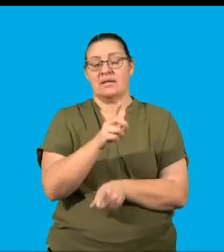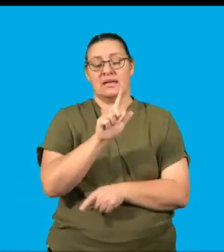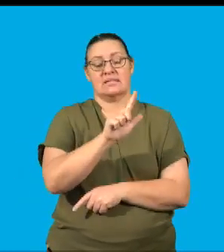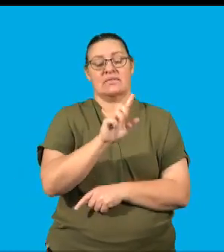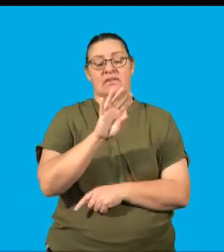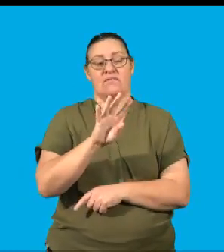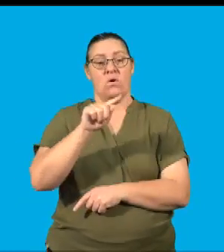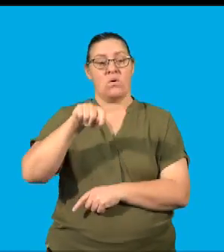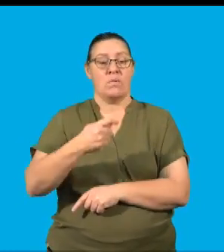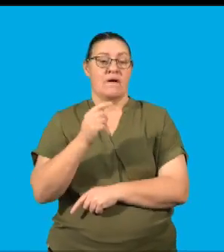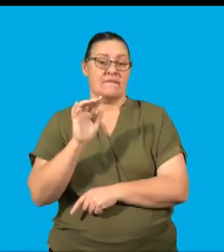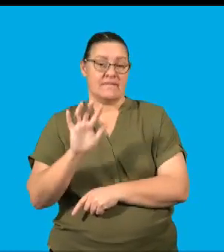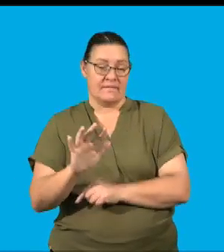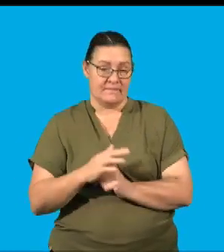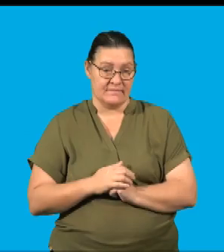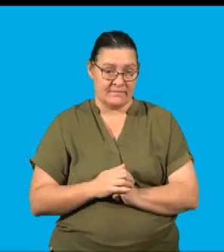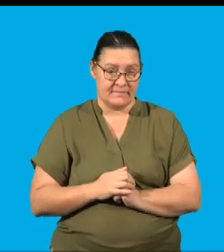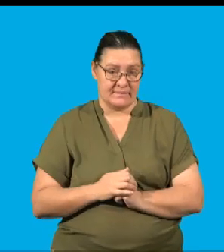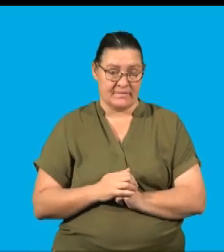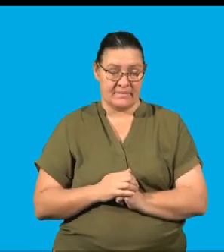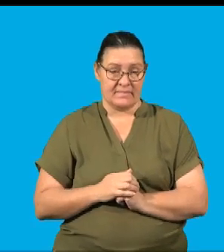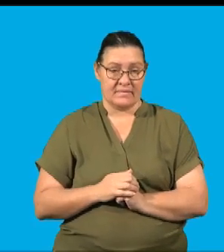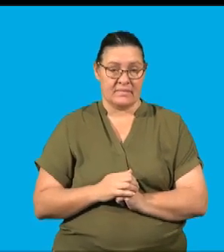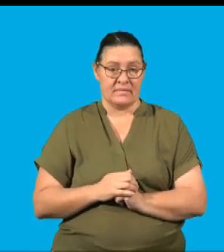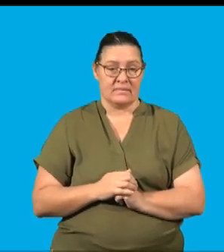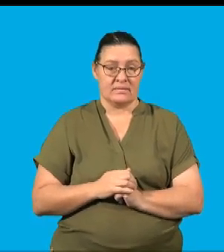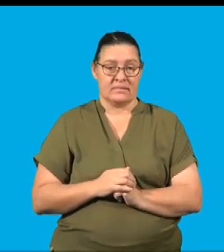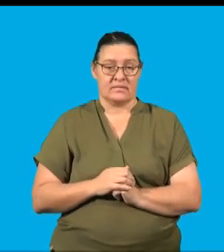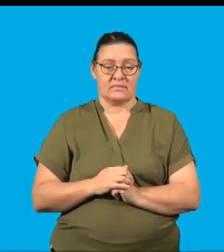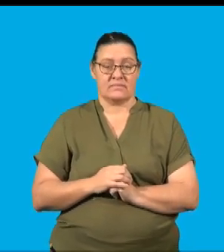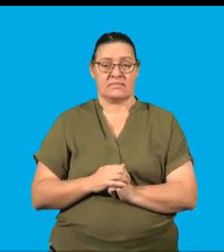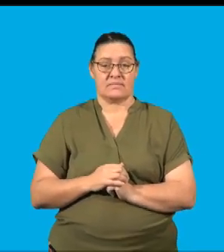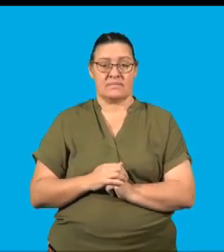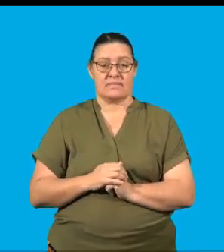from 158.5, you get you get